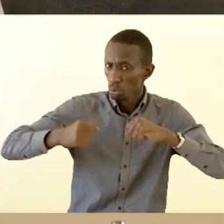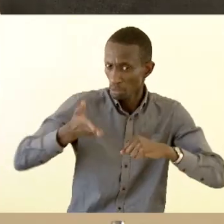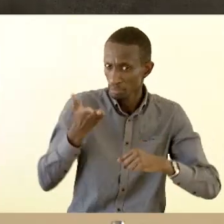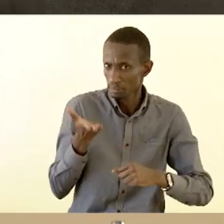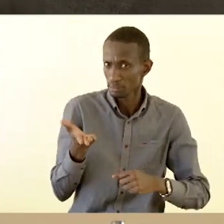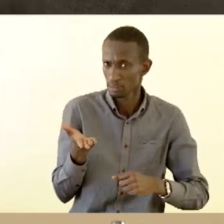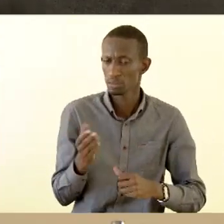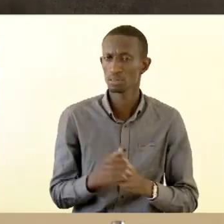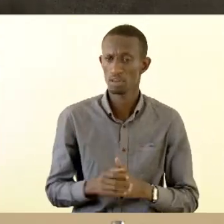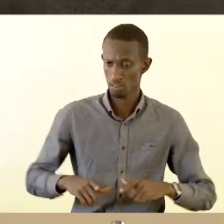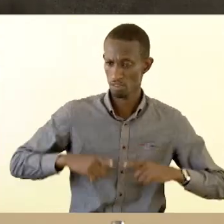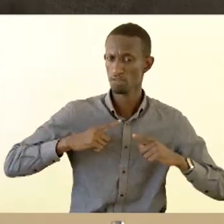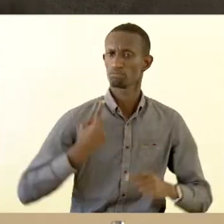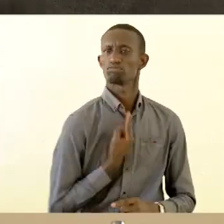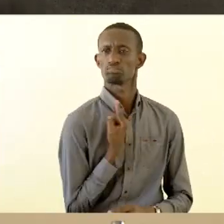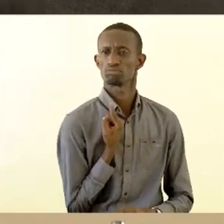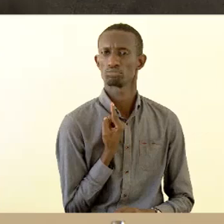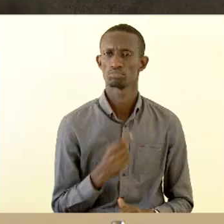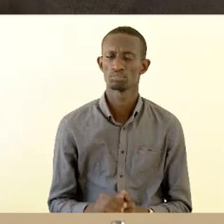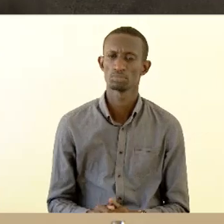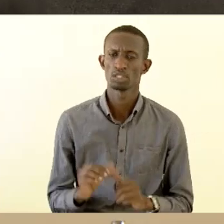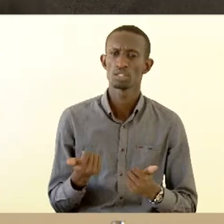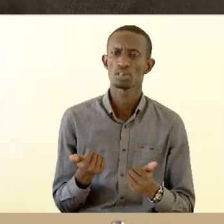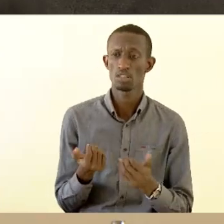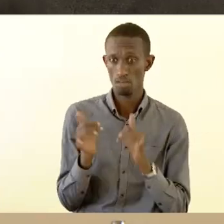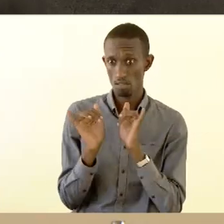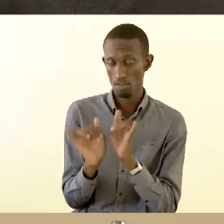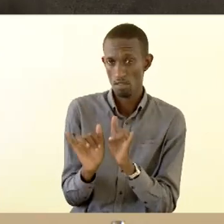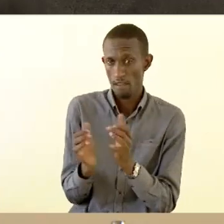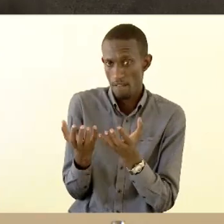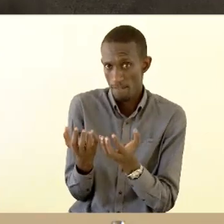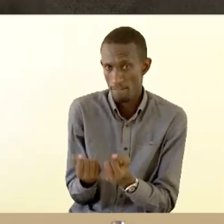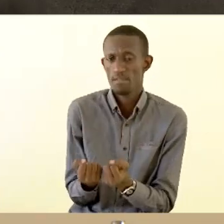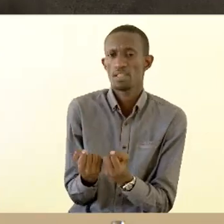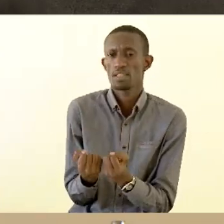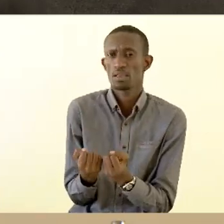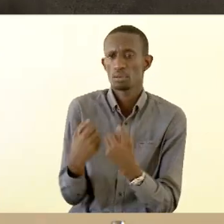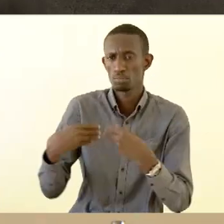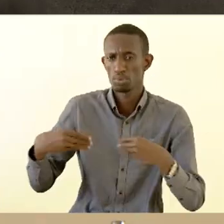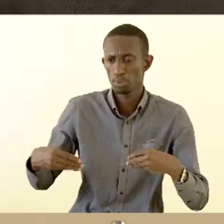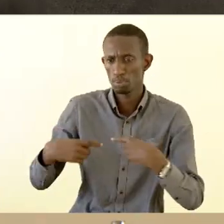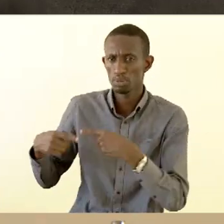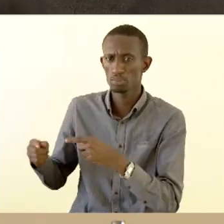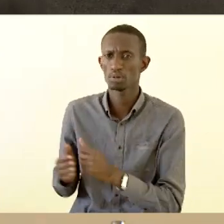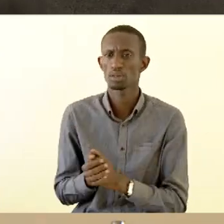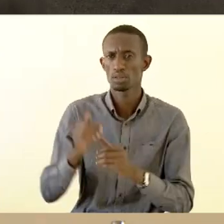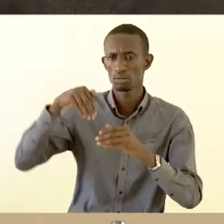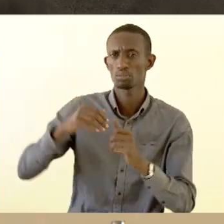own and which retains the properties of an element. That is the atom.